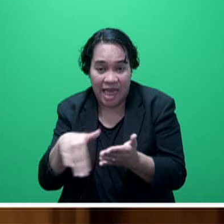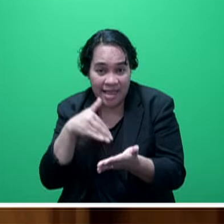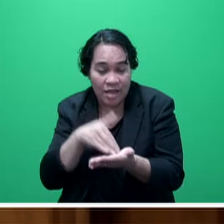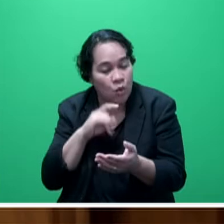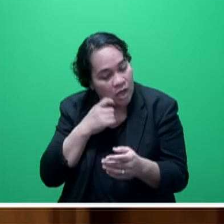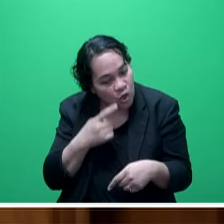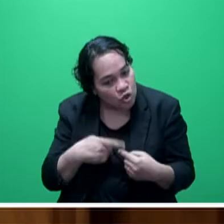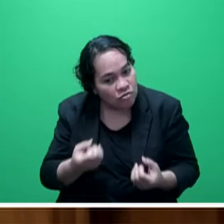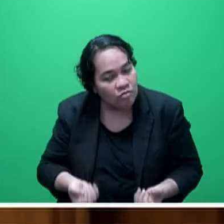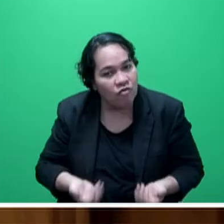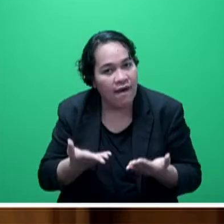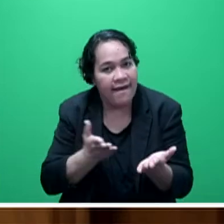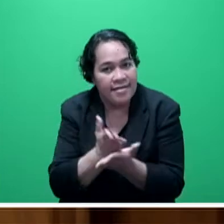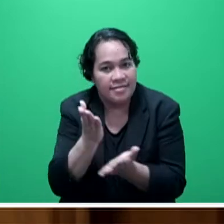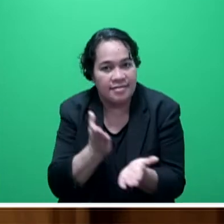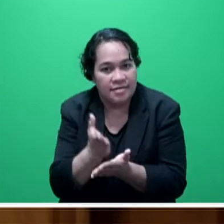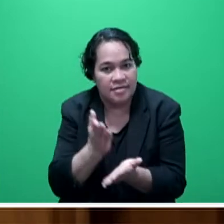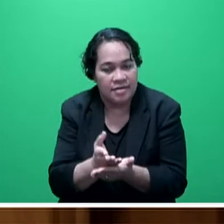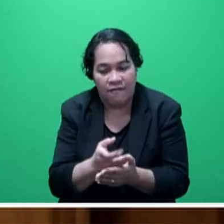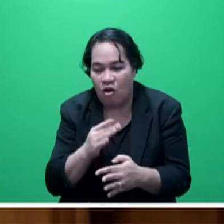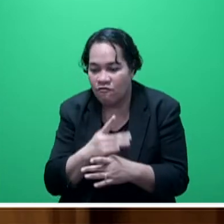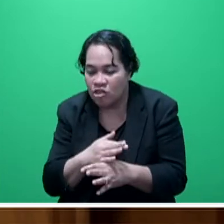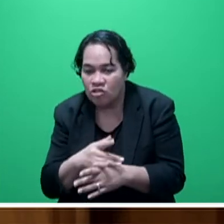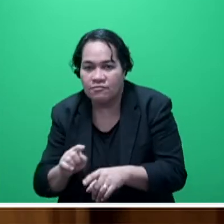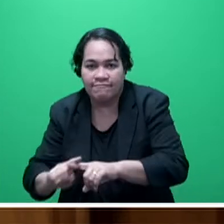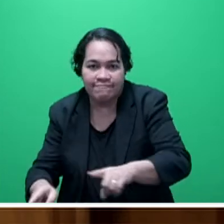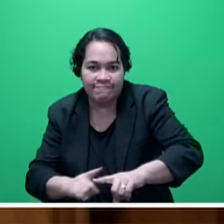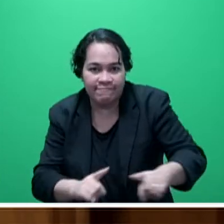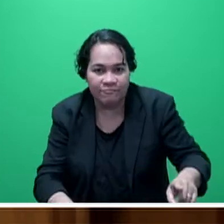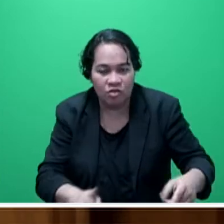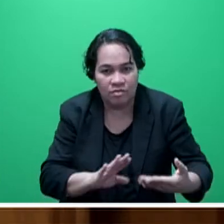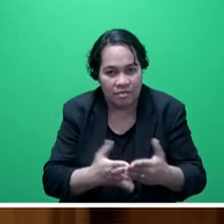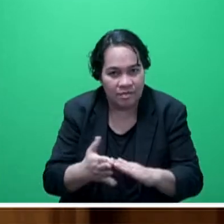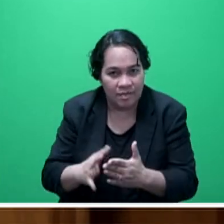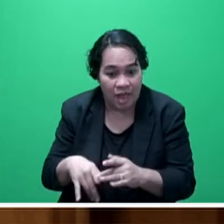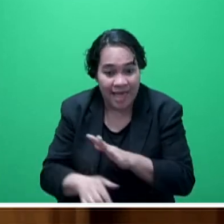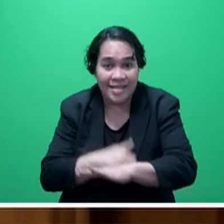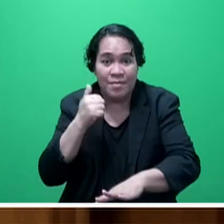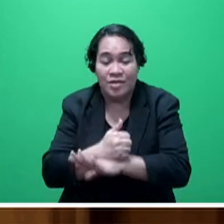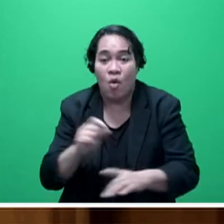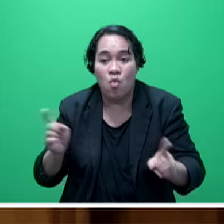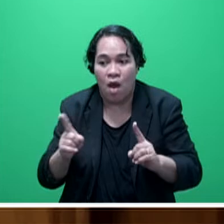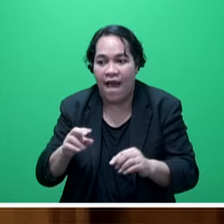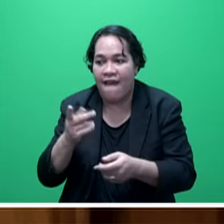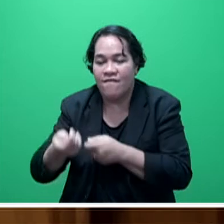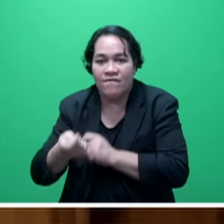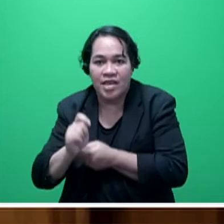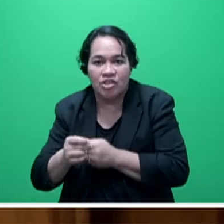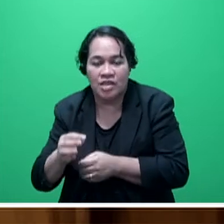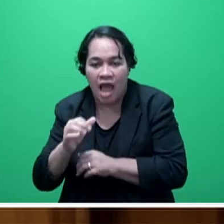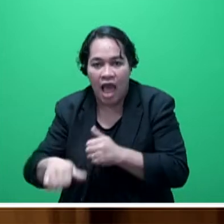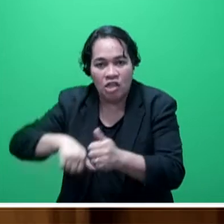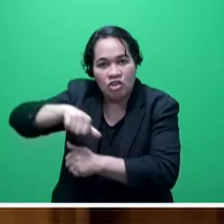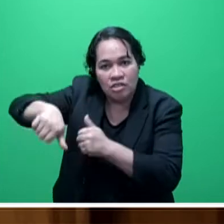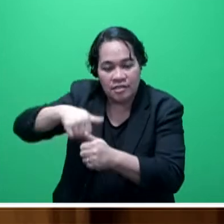to provide services for fishing communities. This includes the establishment of fishing associations,